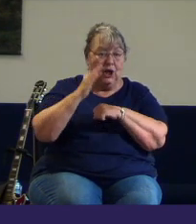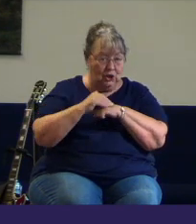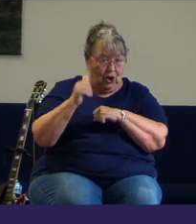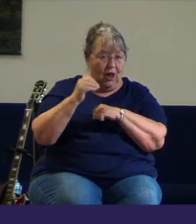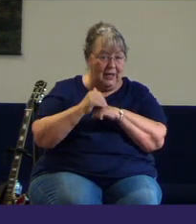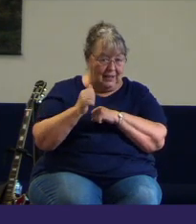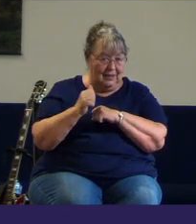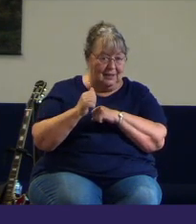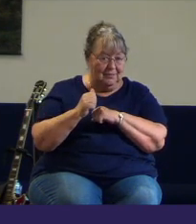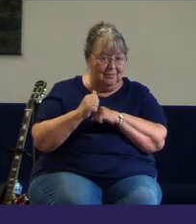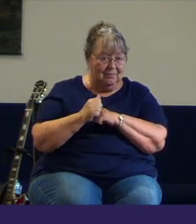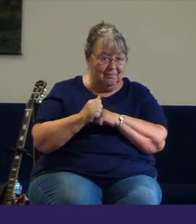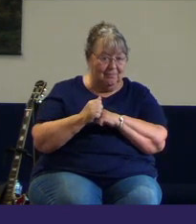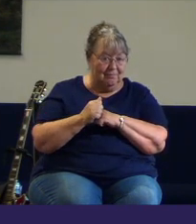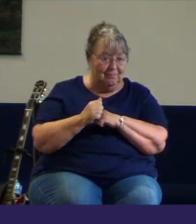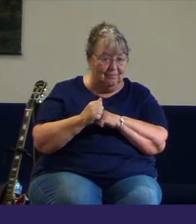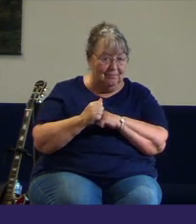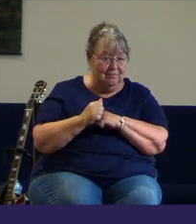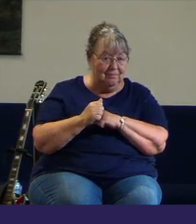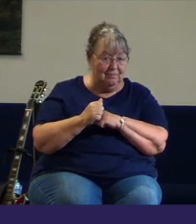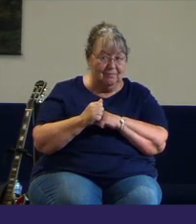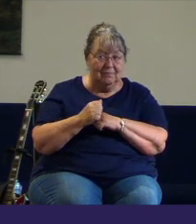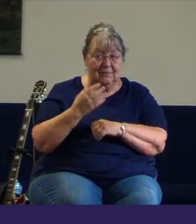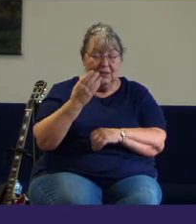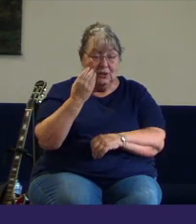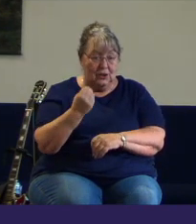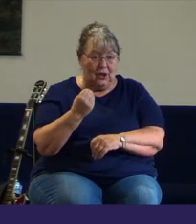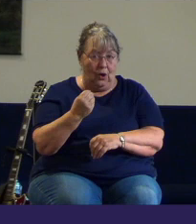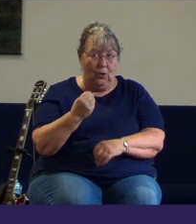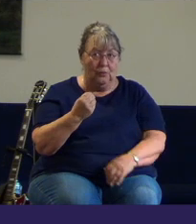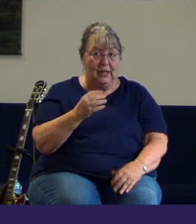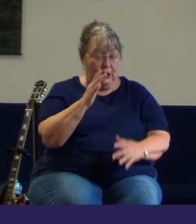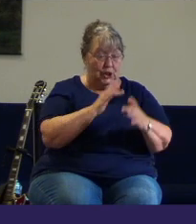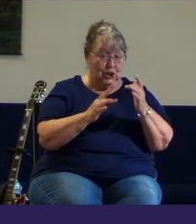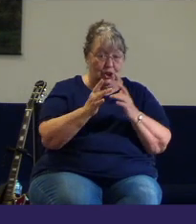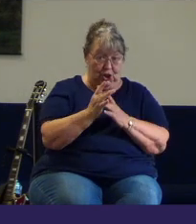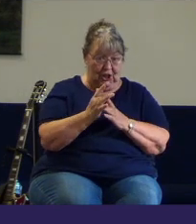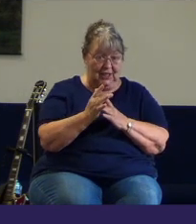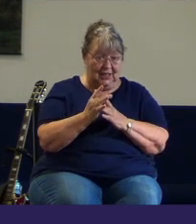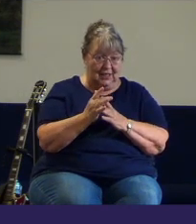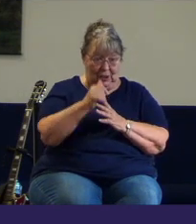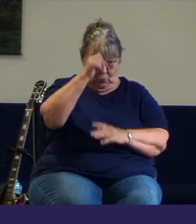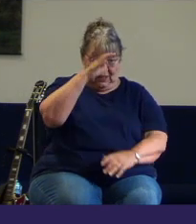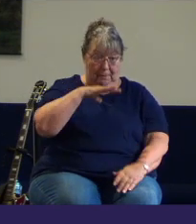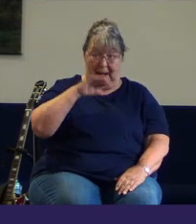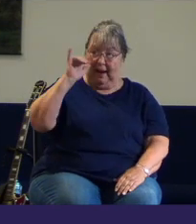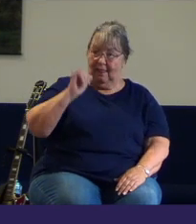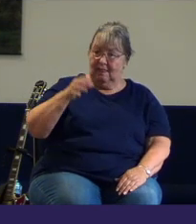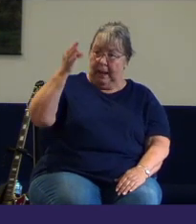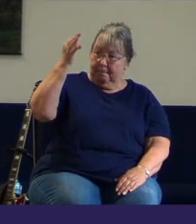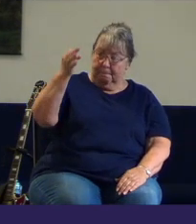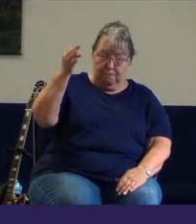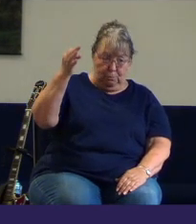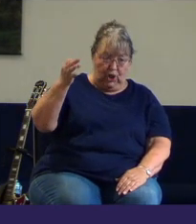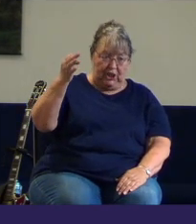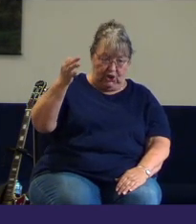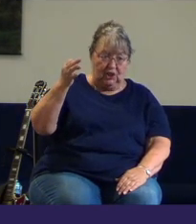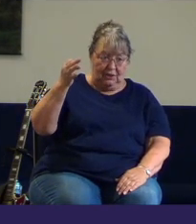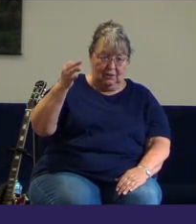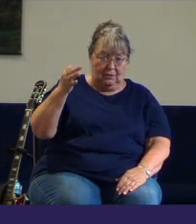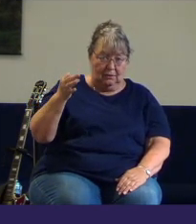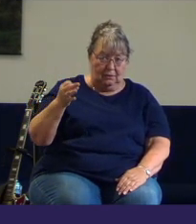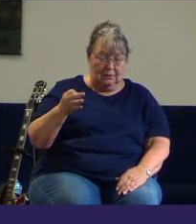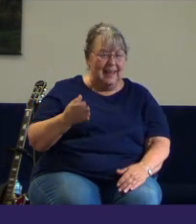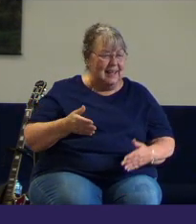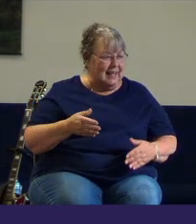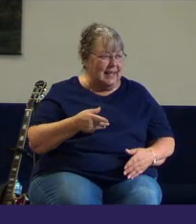behind the calling. And so he was a man that preached. He says, "Let us go to the nearby villages and preach." He